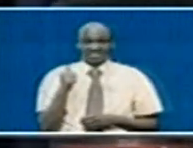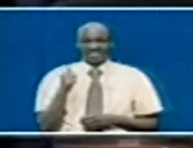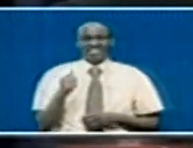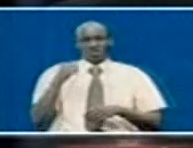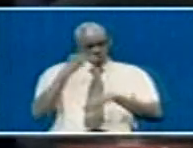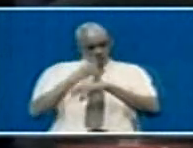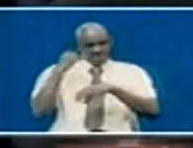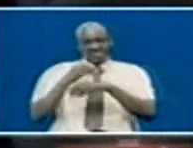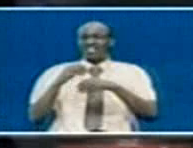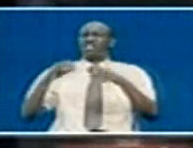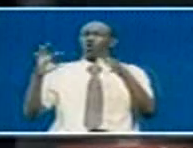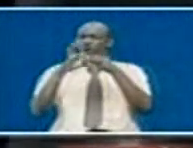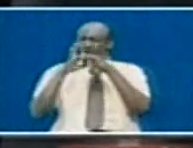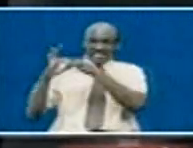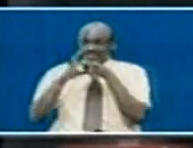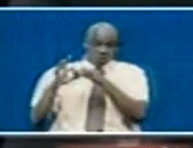inter-institutional coordination.